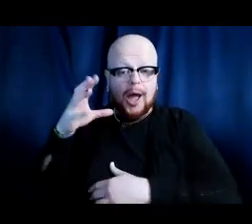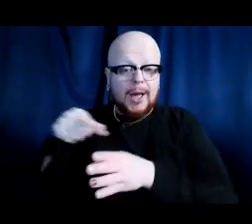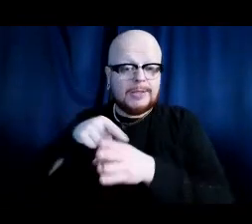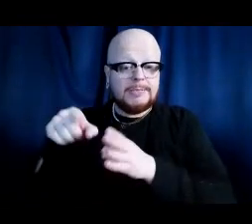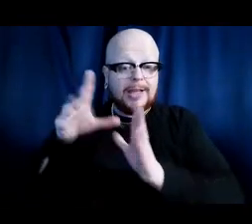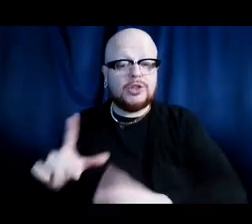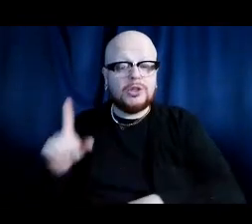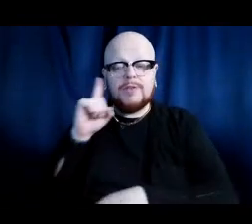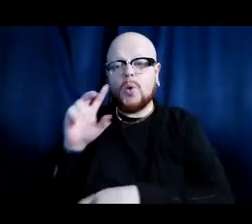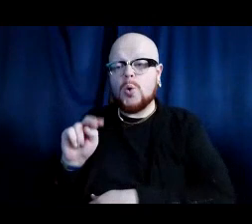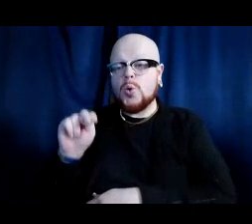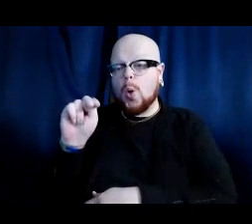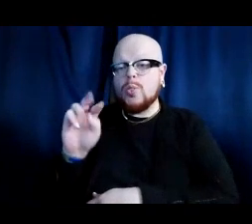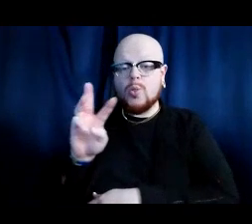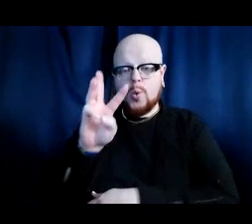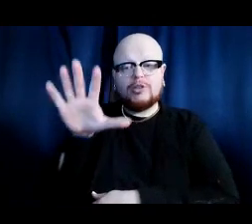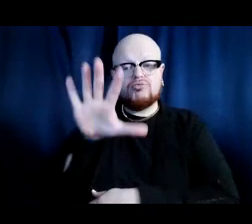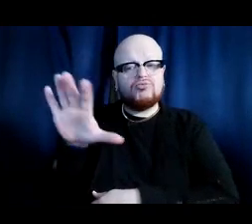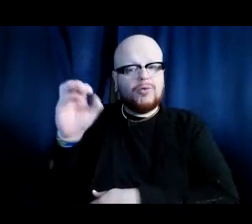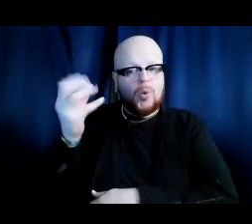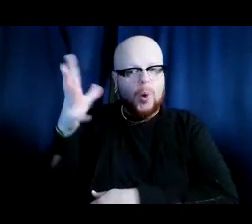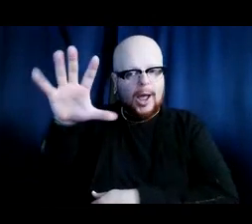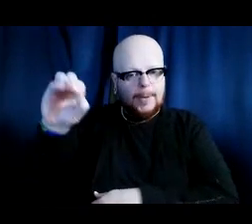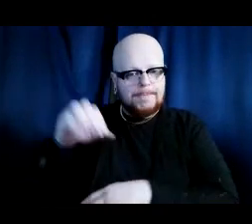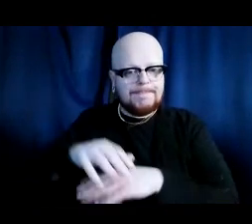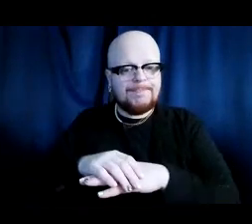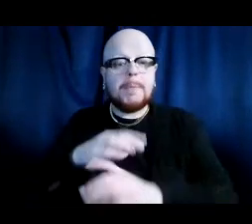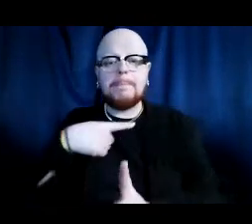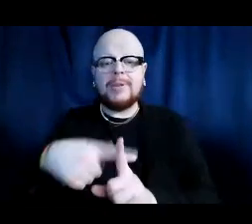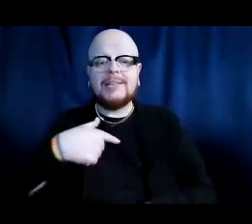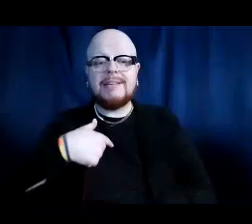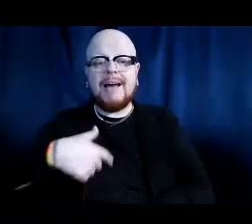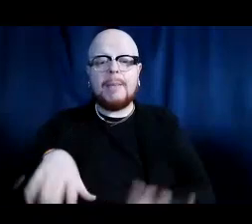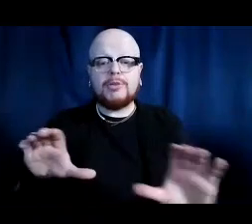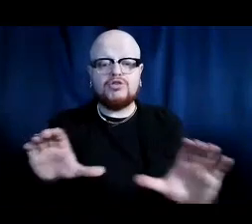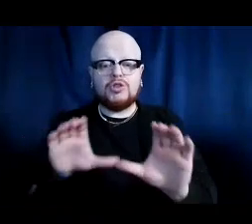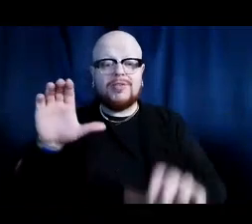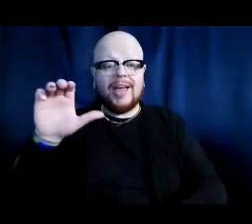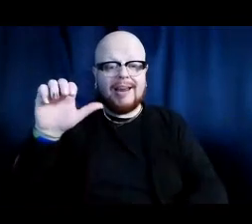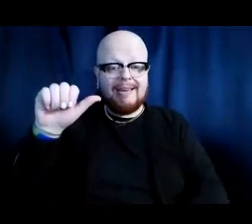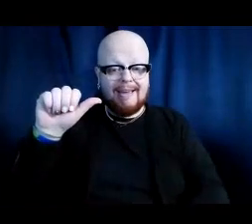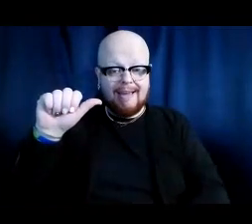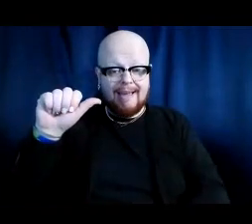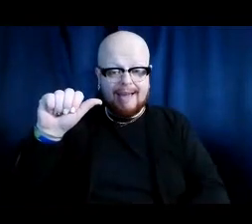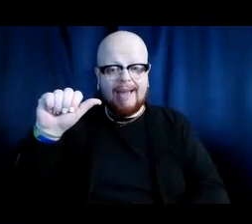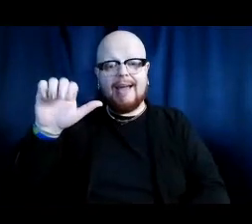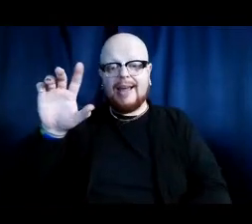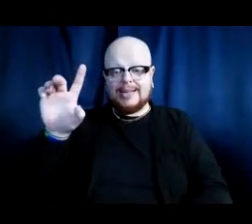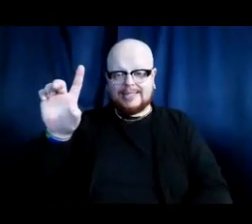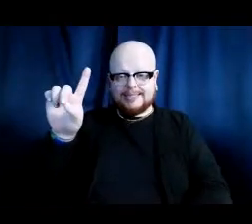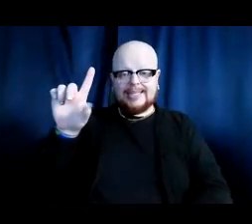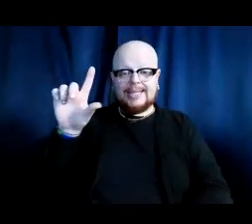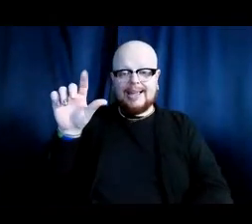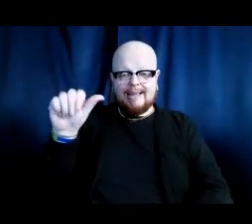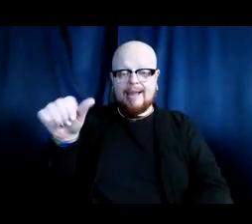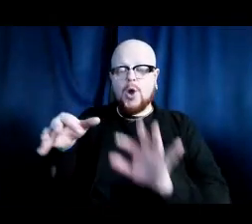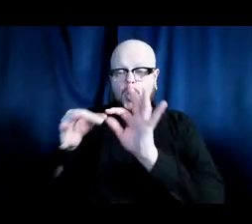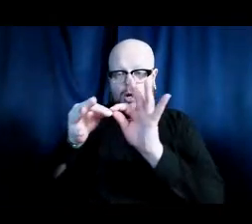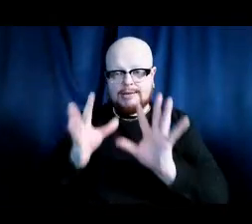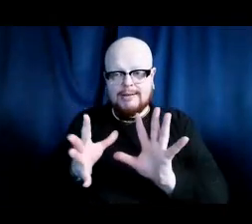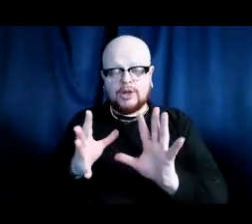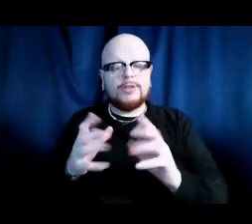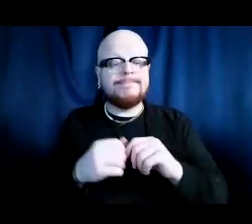with Disabilities Act coordinator. Today's presentation is on website accessibility. Presenting alongside me today